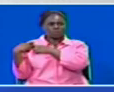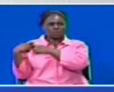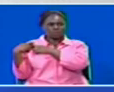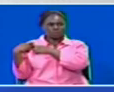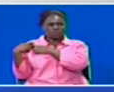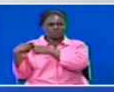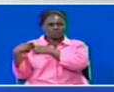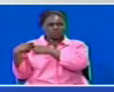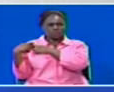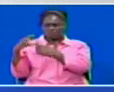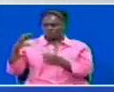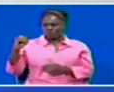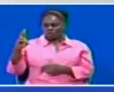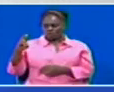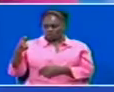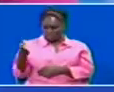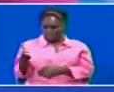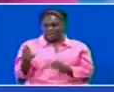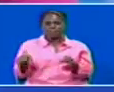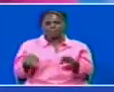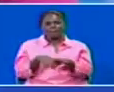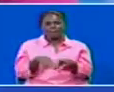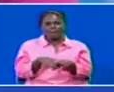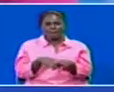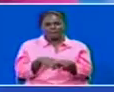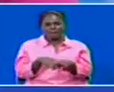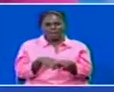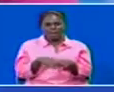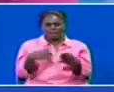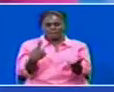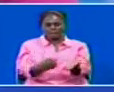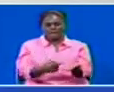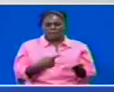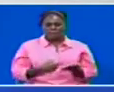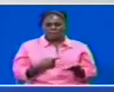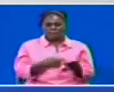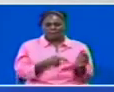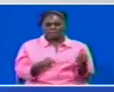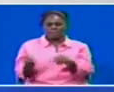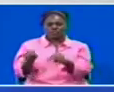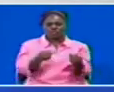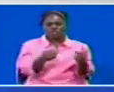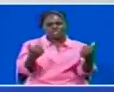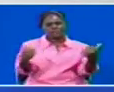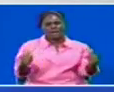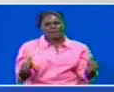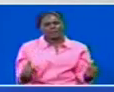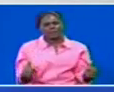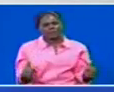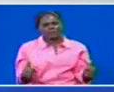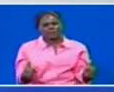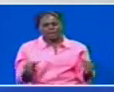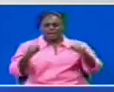about, and court is a stakeholder, had not discussed the methodology, had not been brought into the table